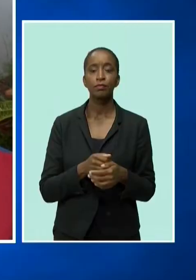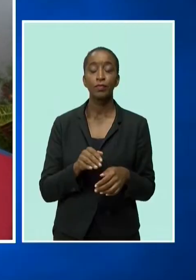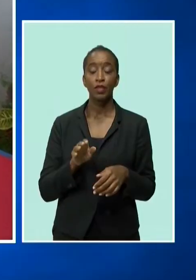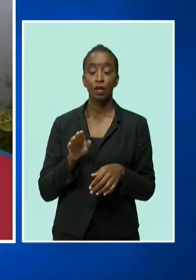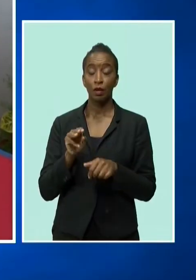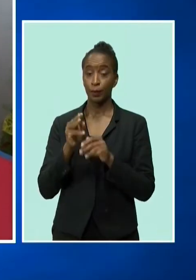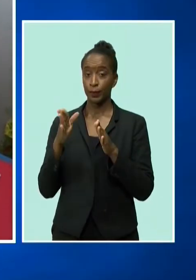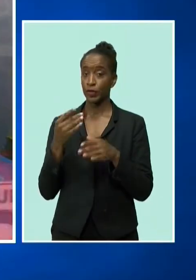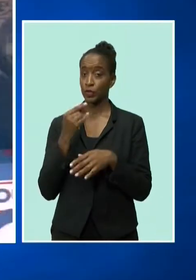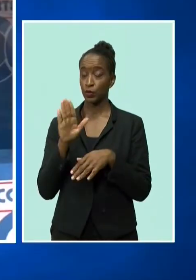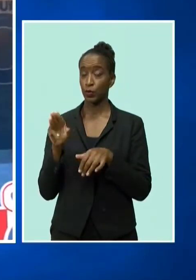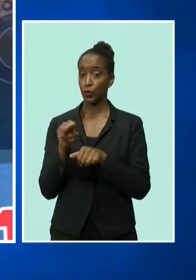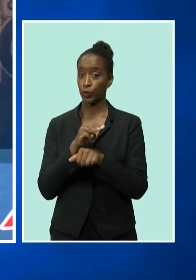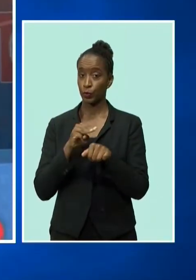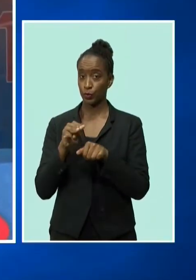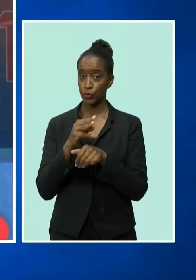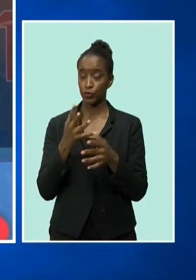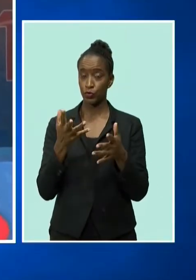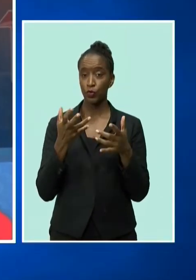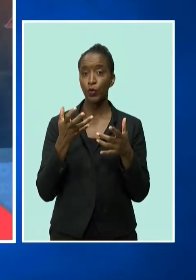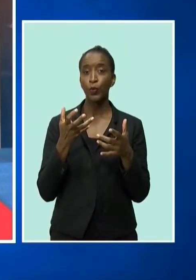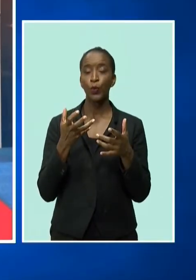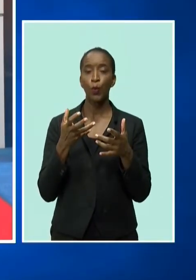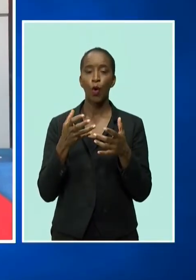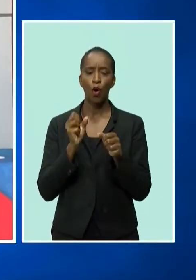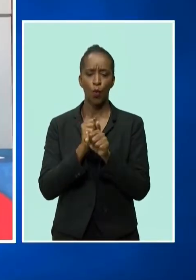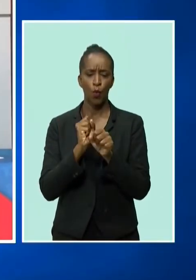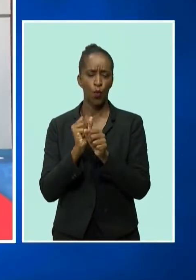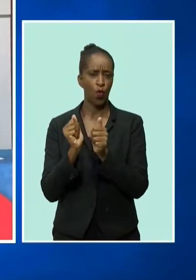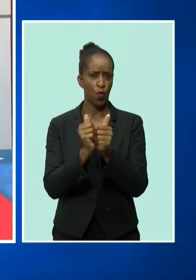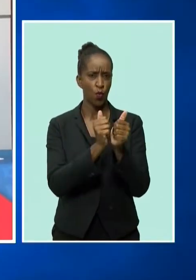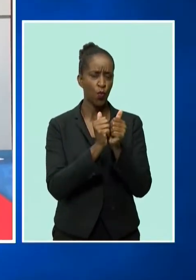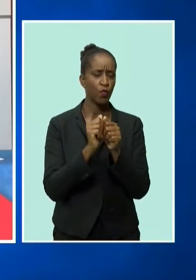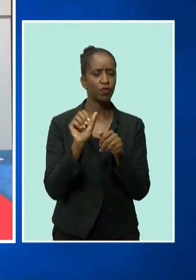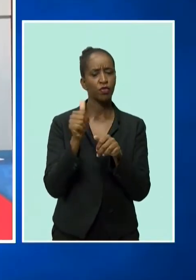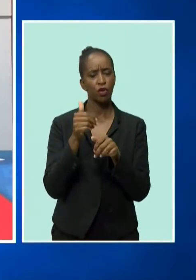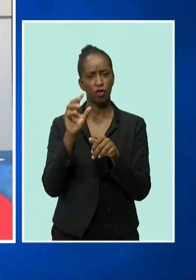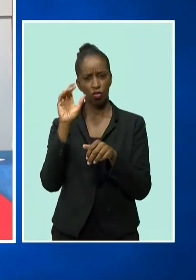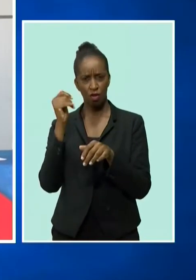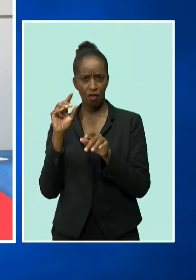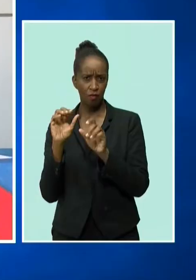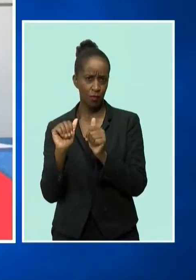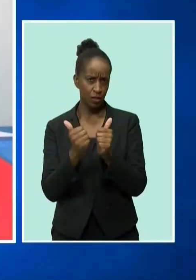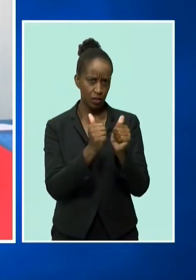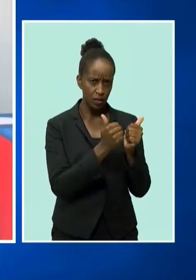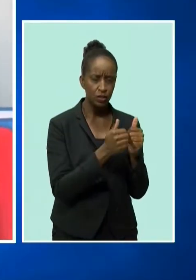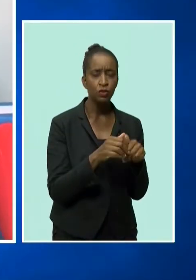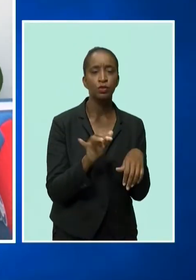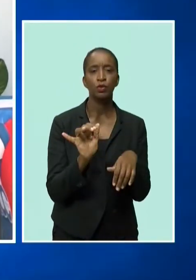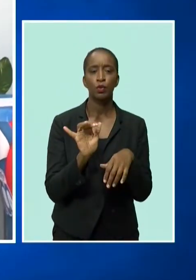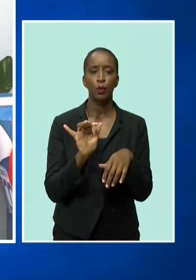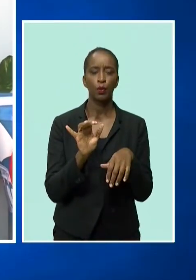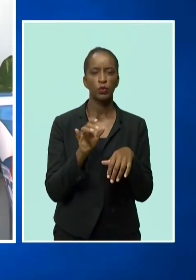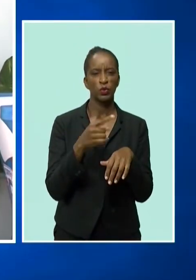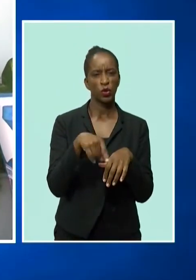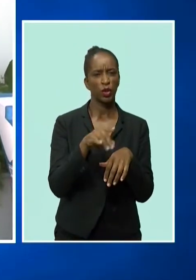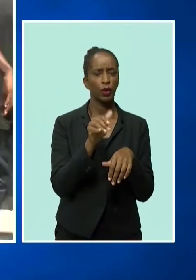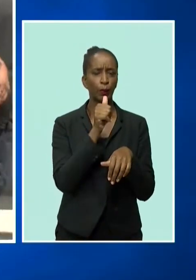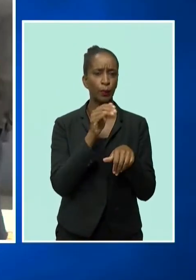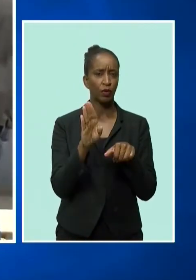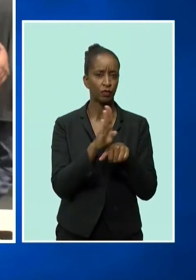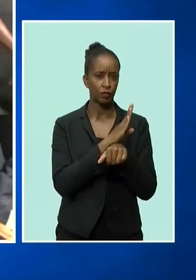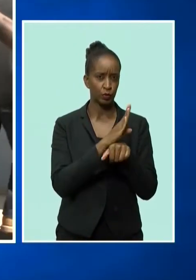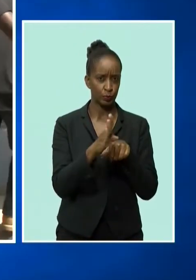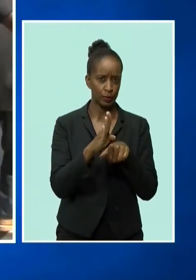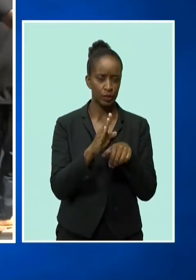to deepen its collaboration with other government agencies and the private sector to address usage and consumption of fossil fuel to ensure